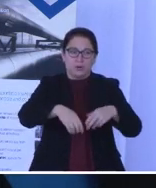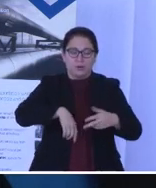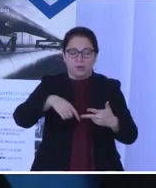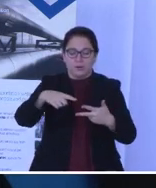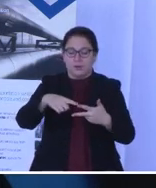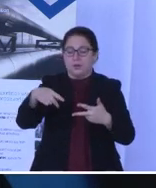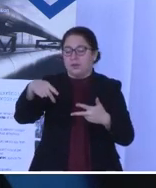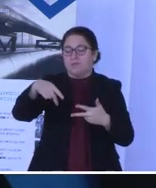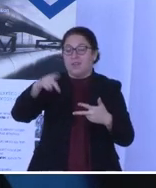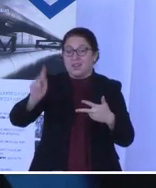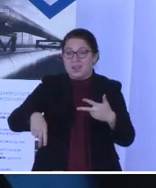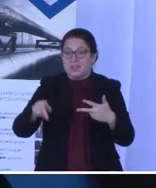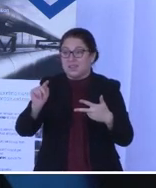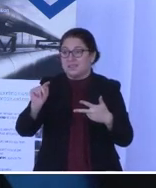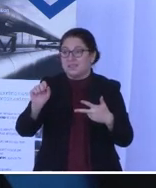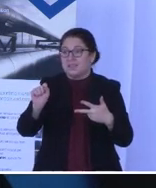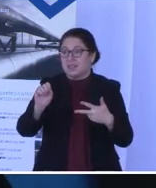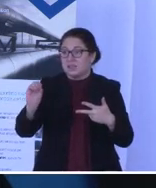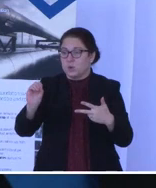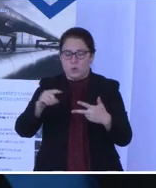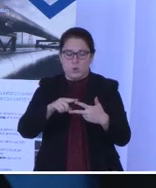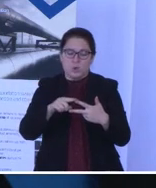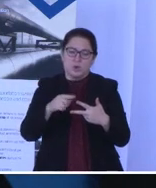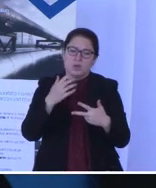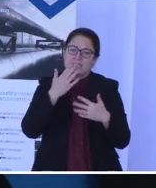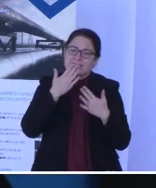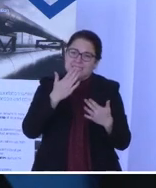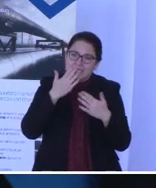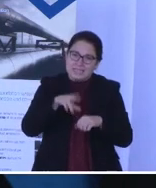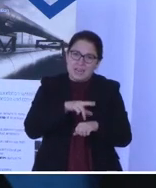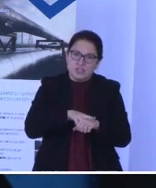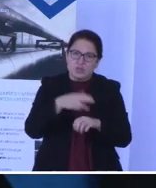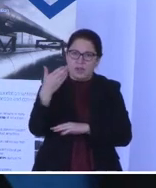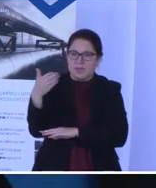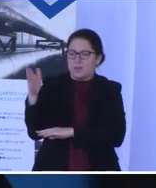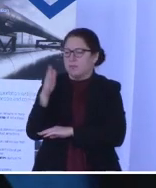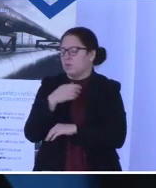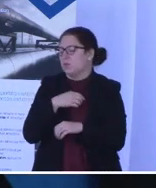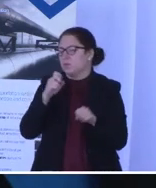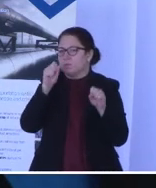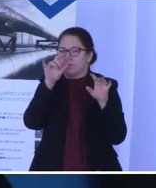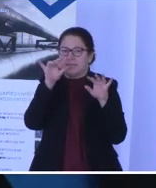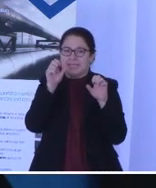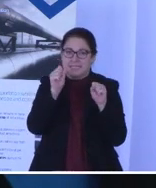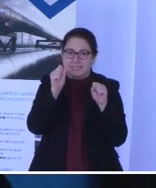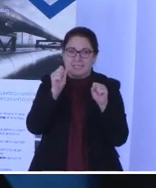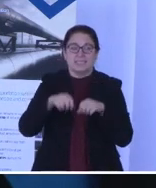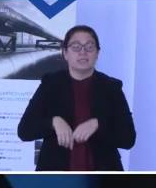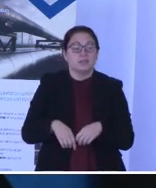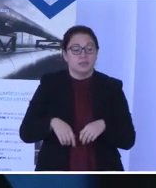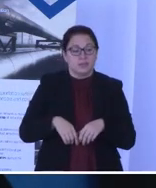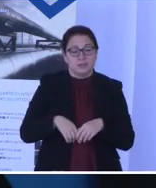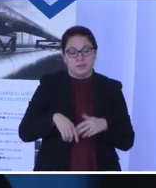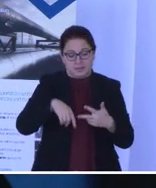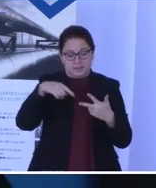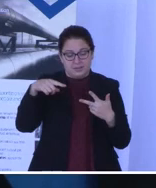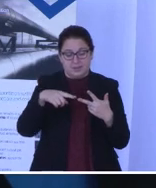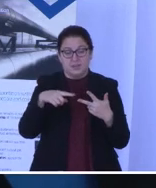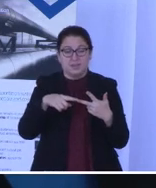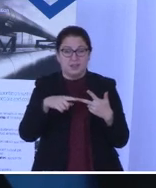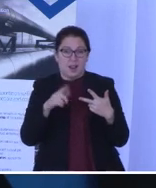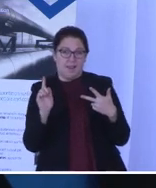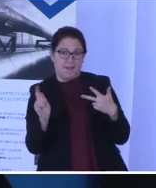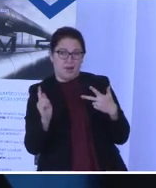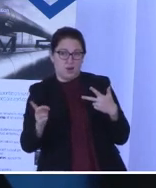TSO Kimmy and McNair did an incredible rendition of our national anthem. And then a bit later in the program, we'll see the